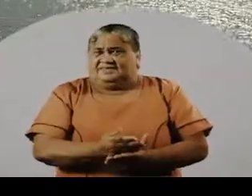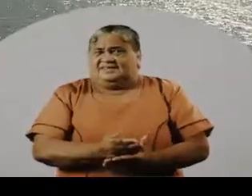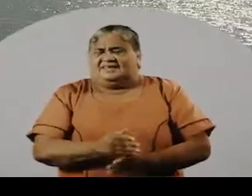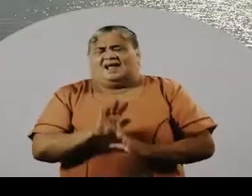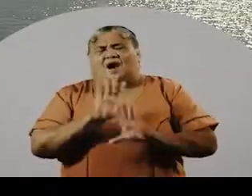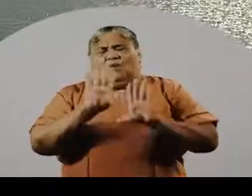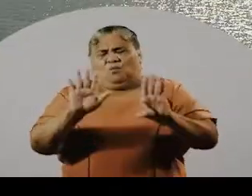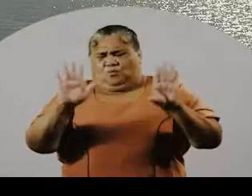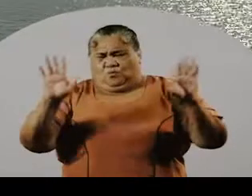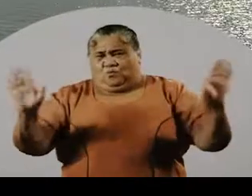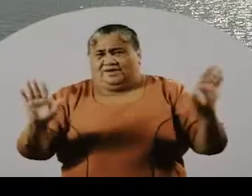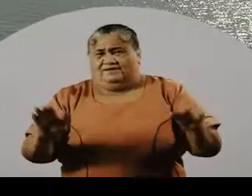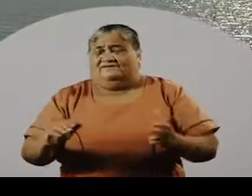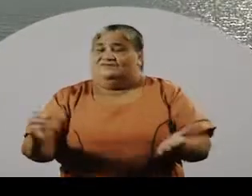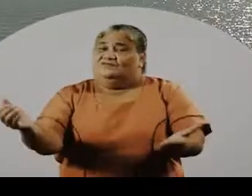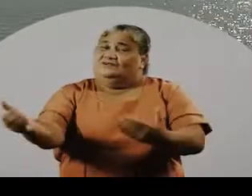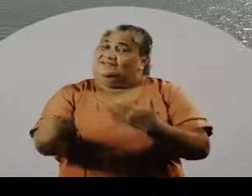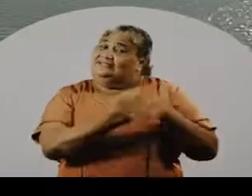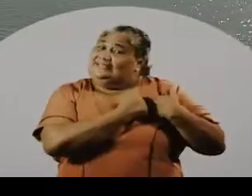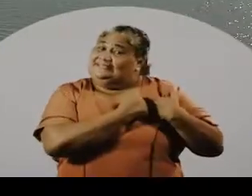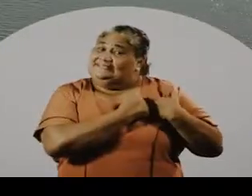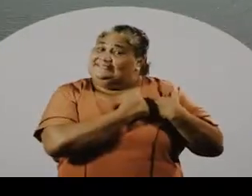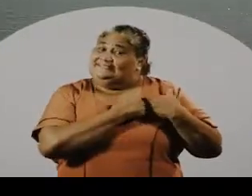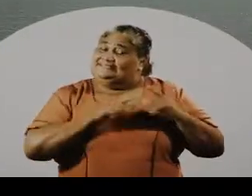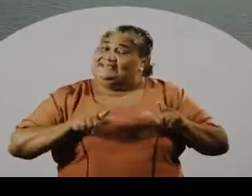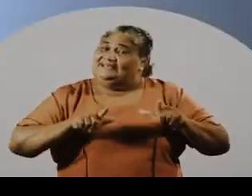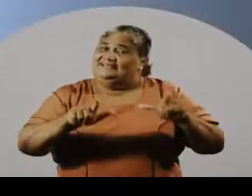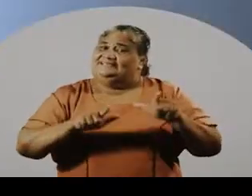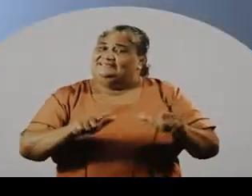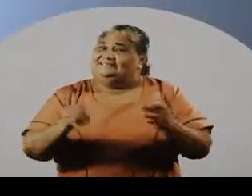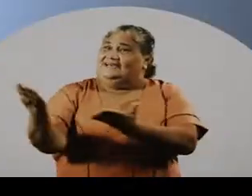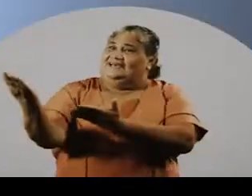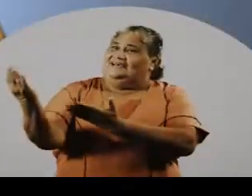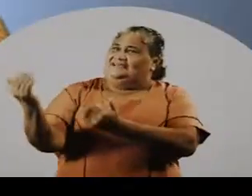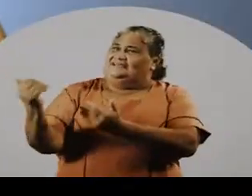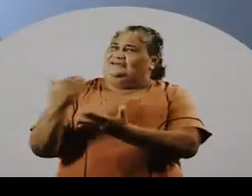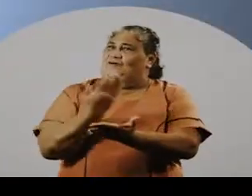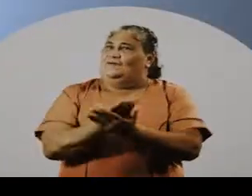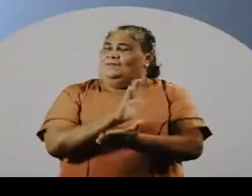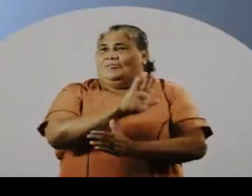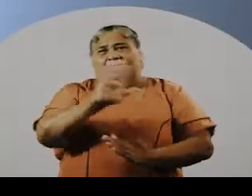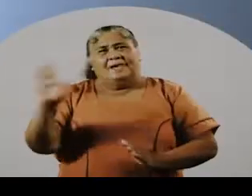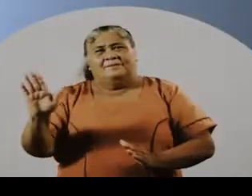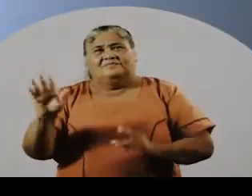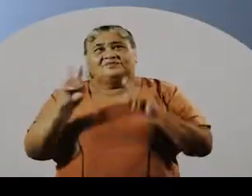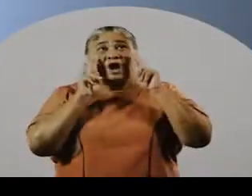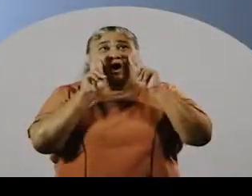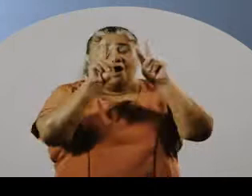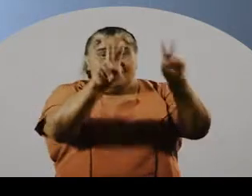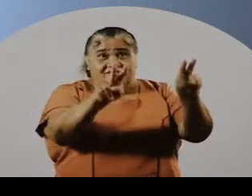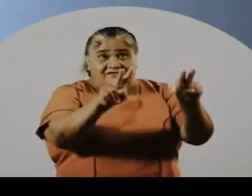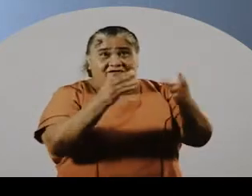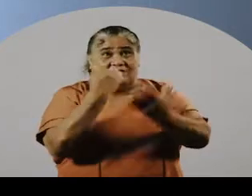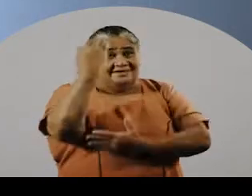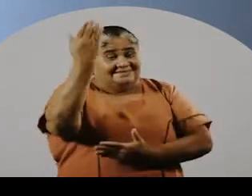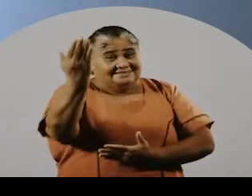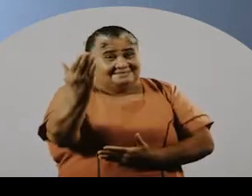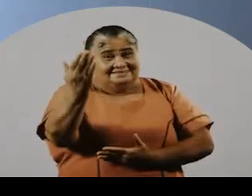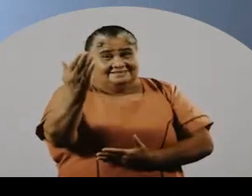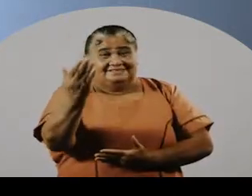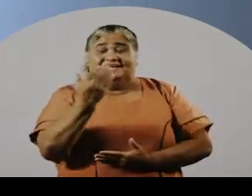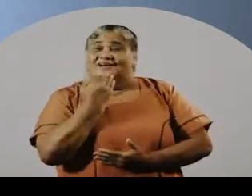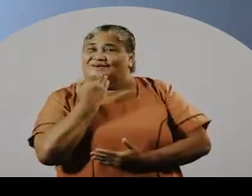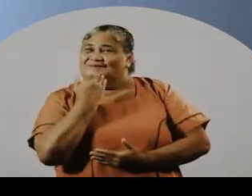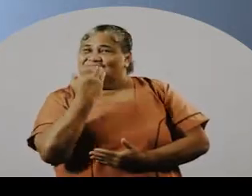and safe trip. We thank you for your kind attention and for coming on board with us. We look forward to serving you again real soon.